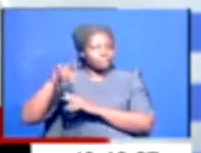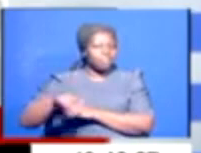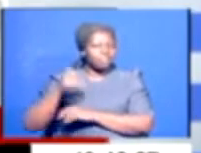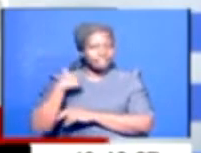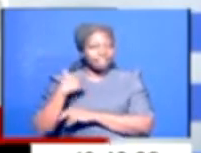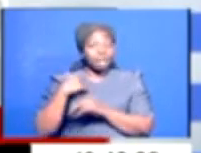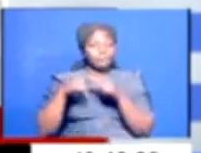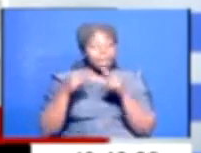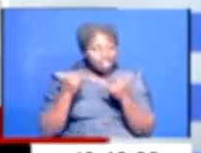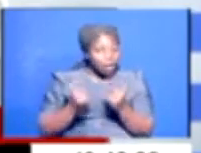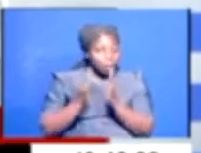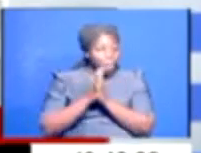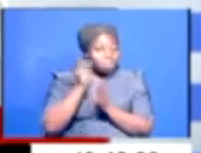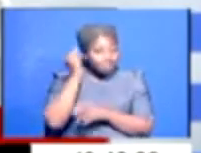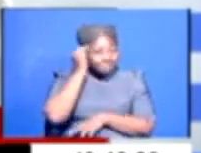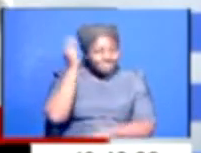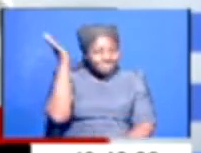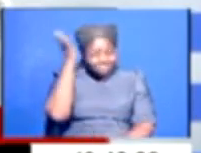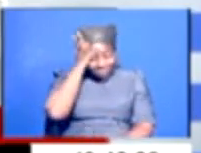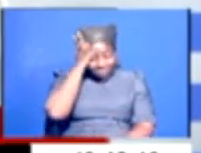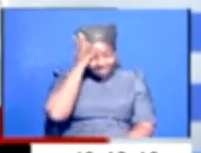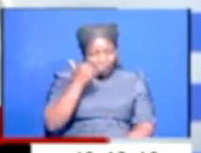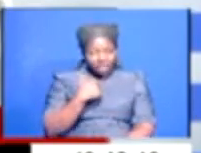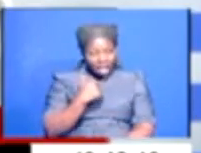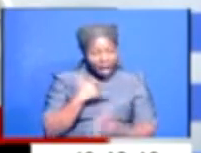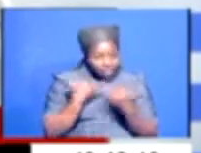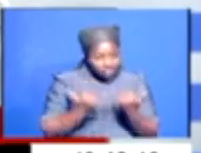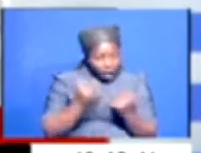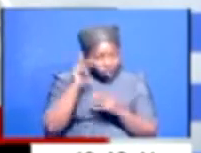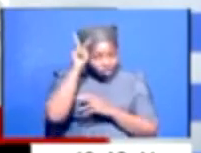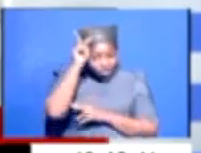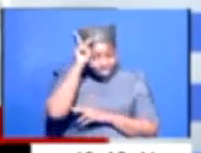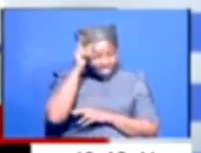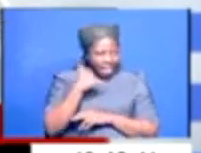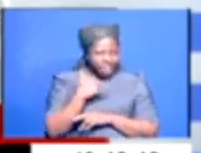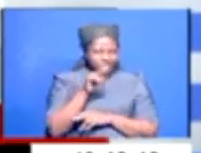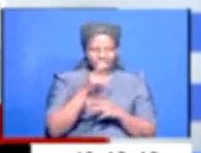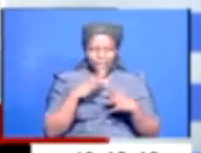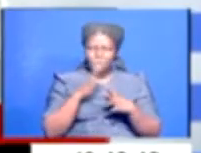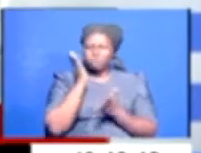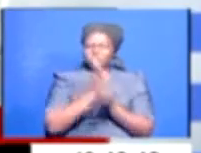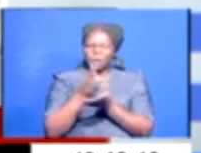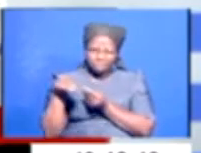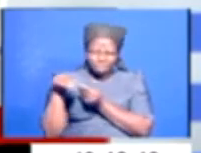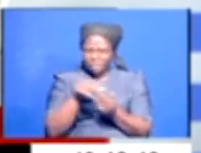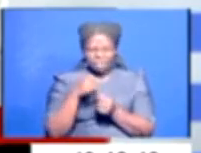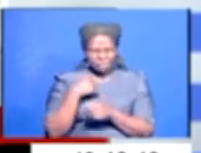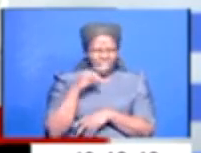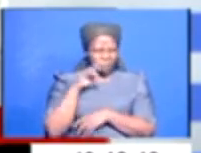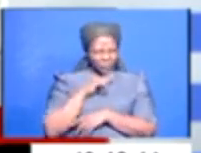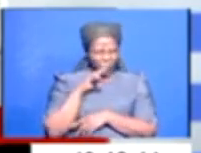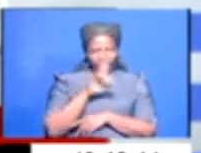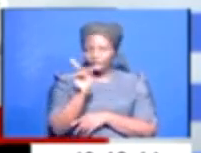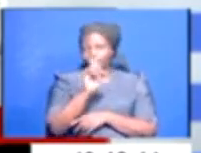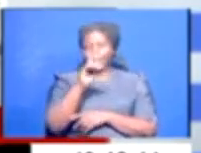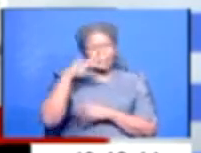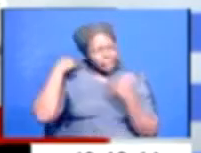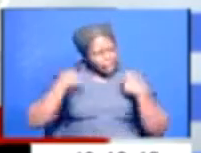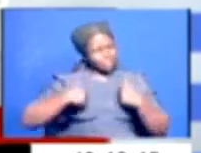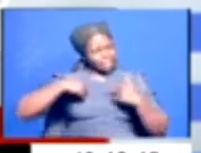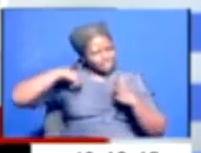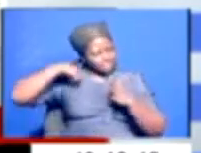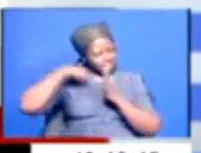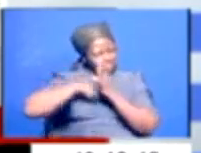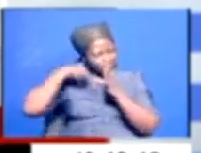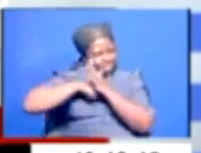have now, I know how watu wata tupeleka mbio sana. In my class, wata nipeleka mbio, nitangangana nao kwa sababu